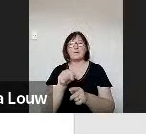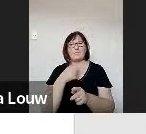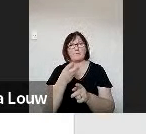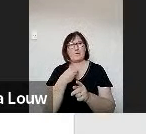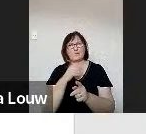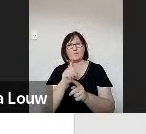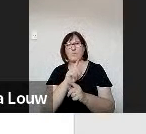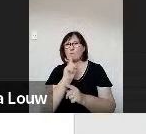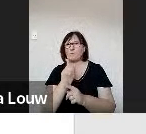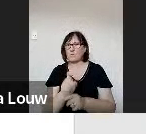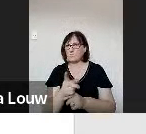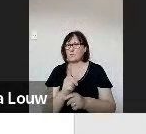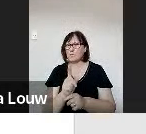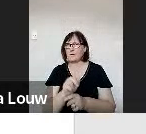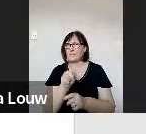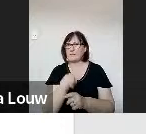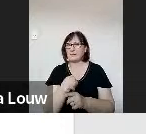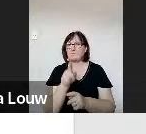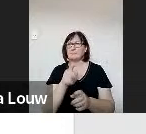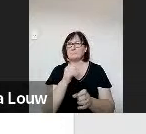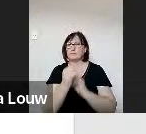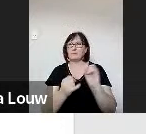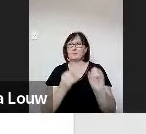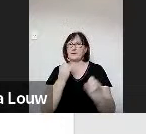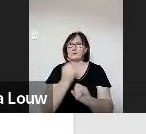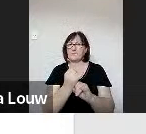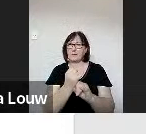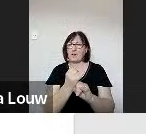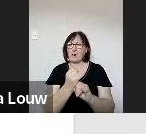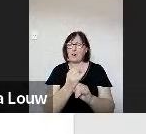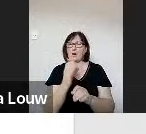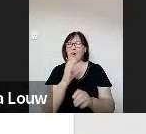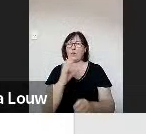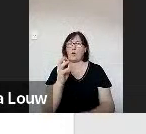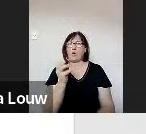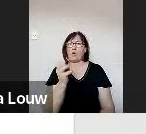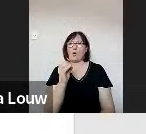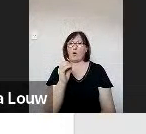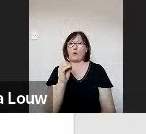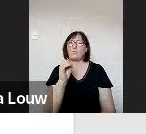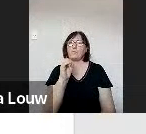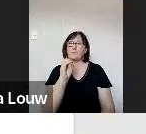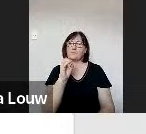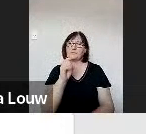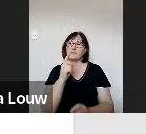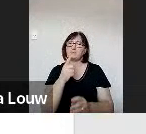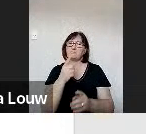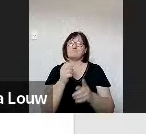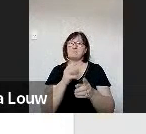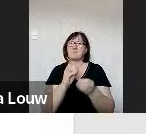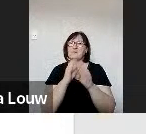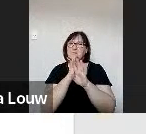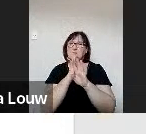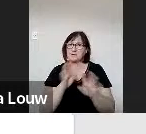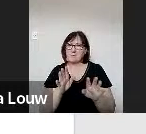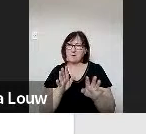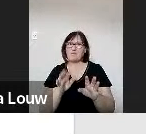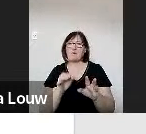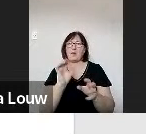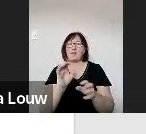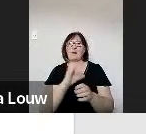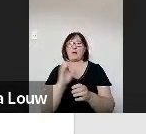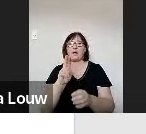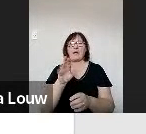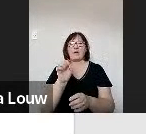is an international convention on the simplification and harmonization of customs